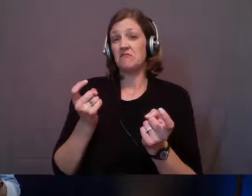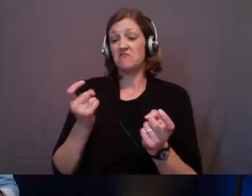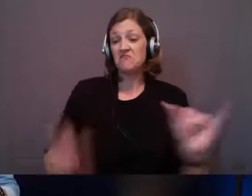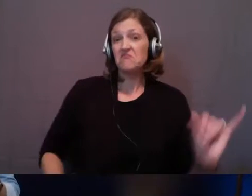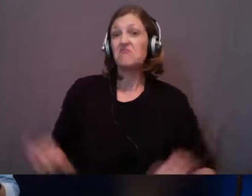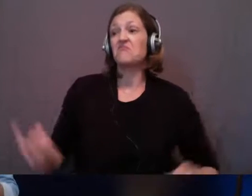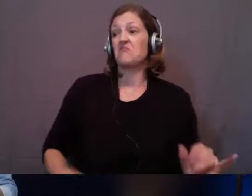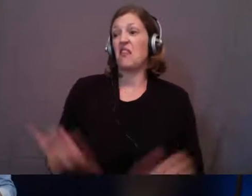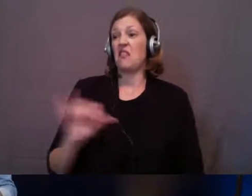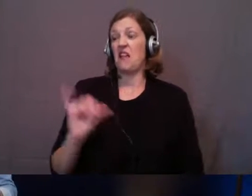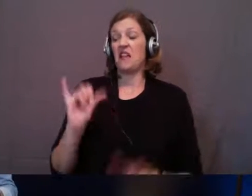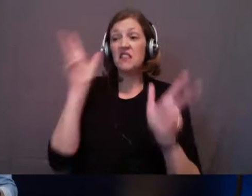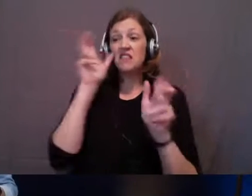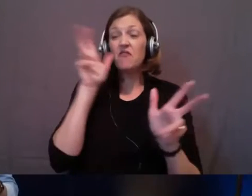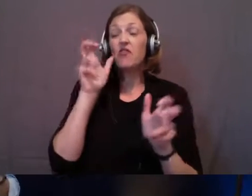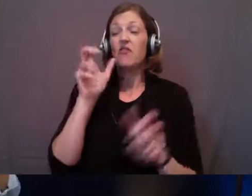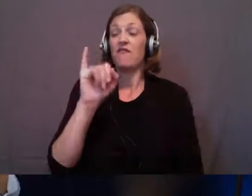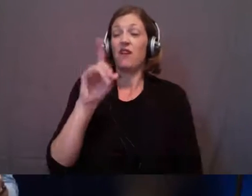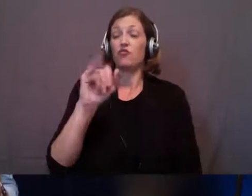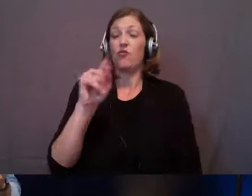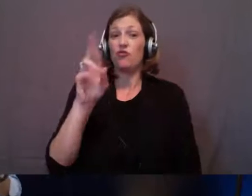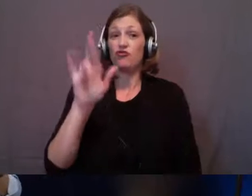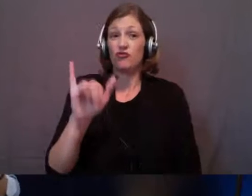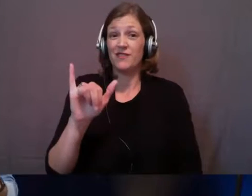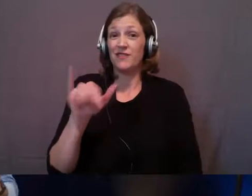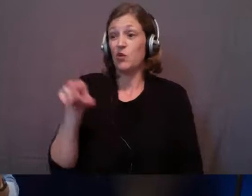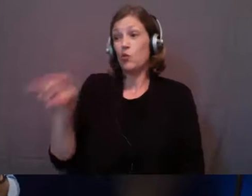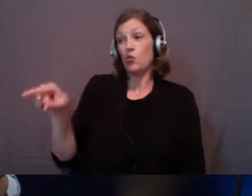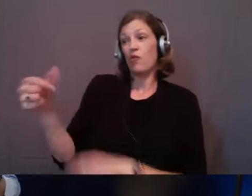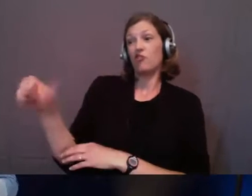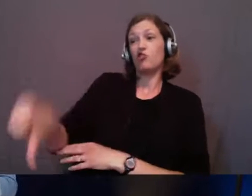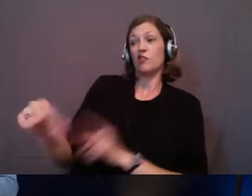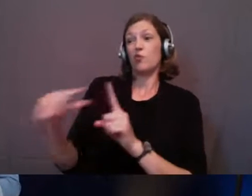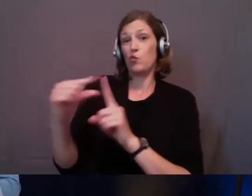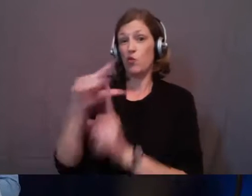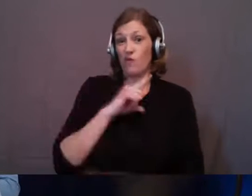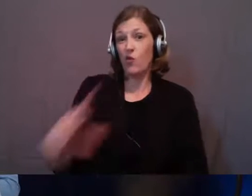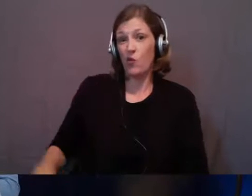you have rejected the word of the Lord. He has rejected you as king.